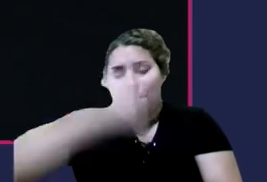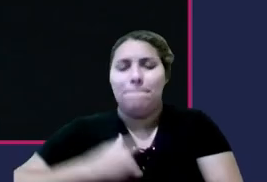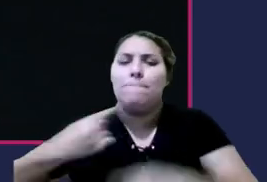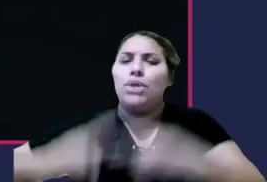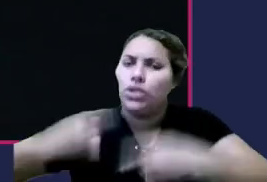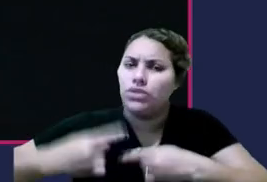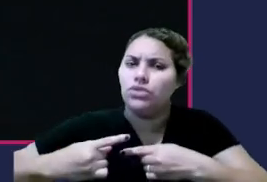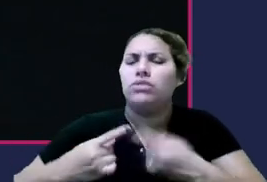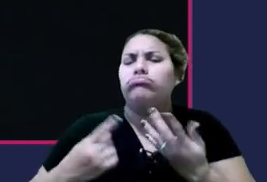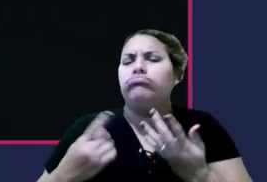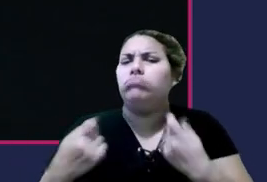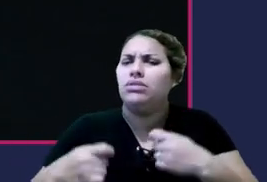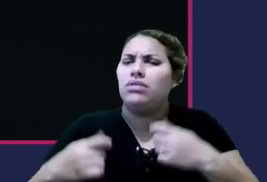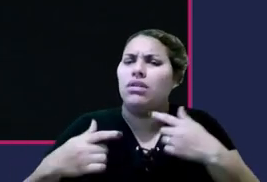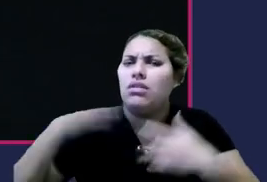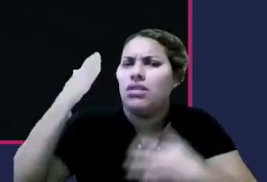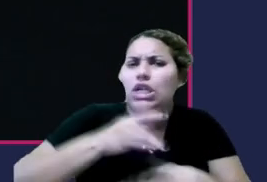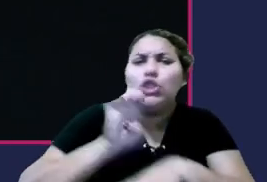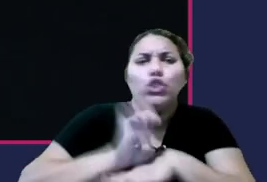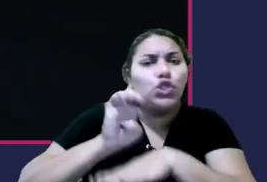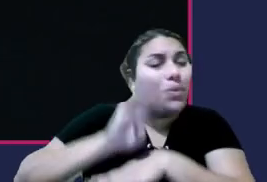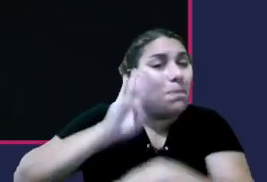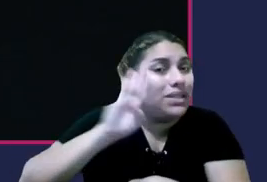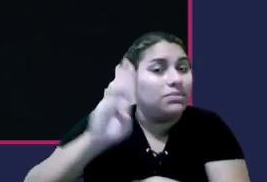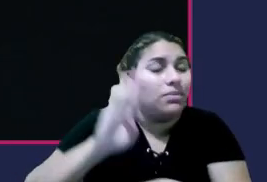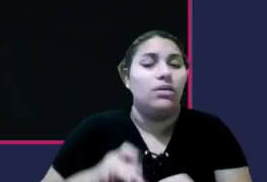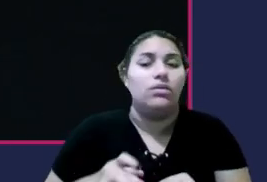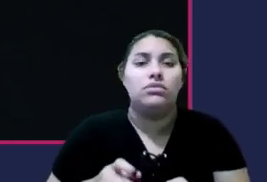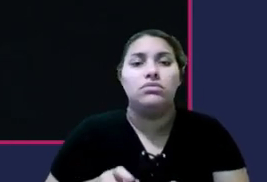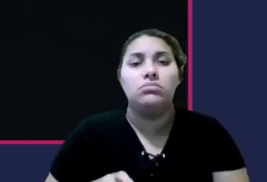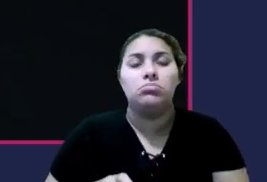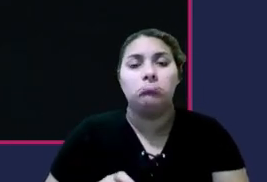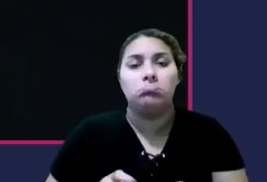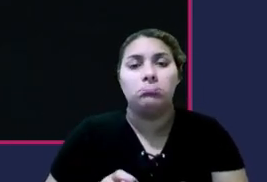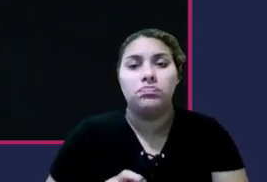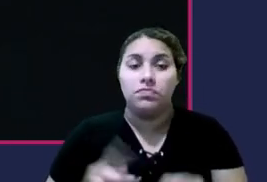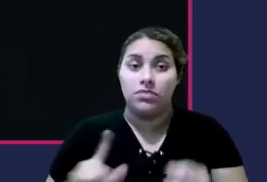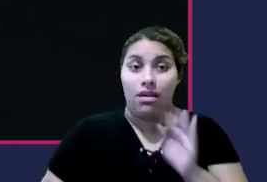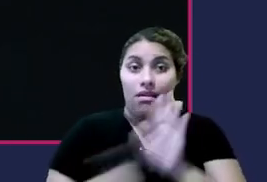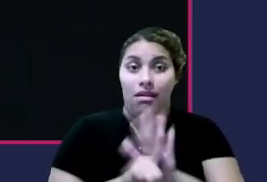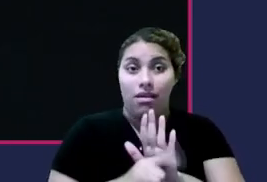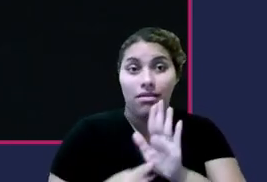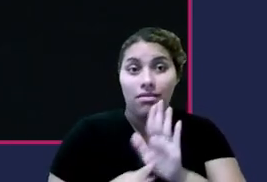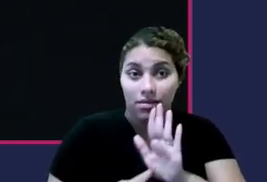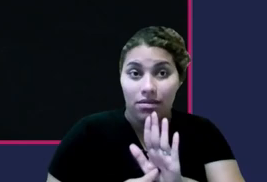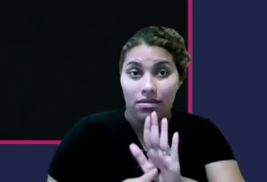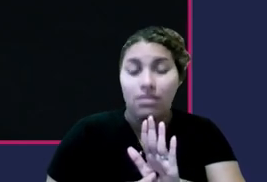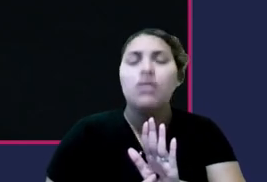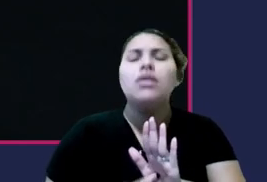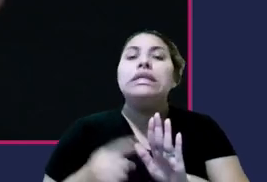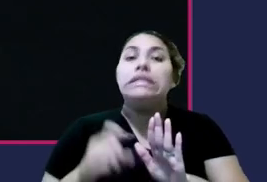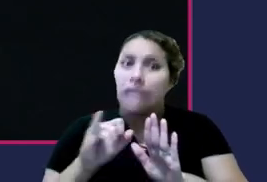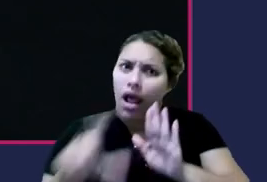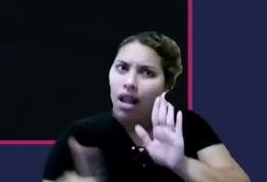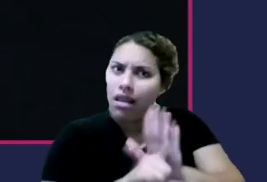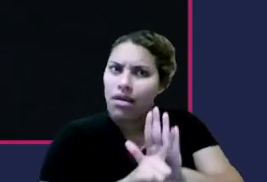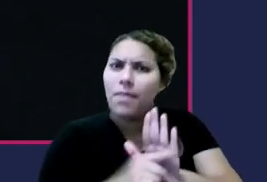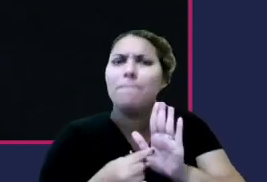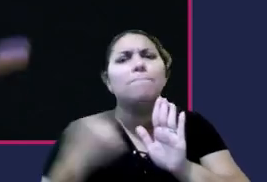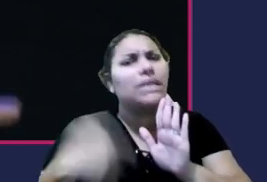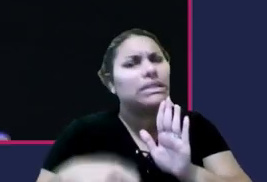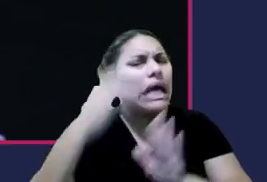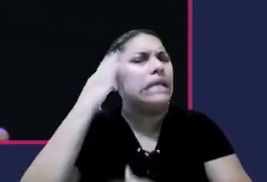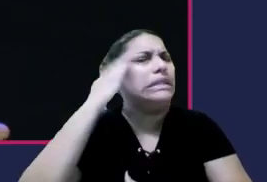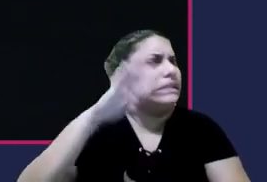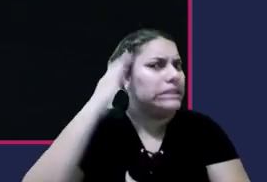willingness from the state government and municipalities, especially the state. It's a law, and being a